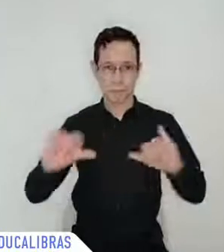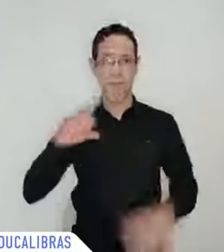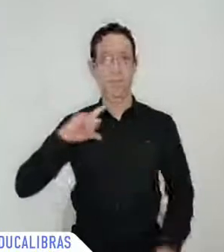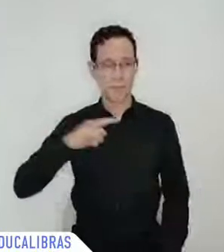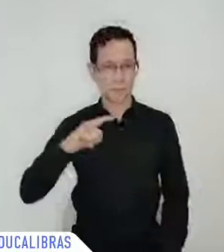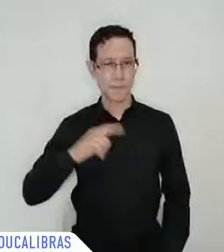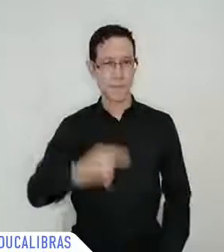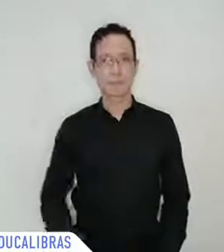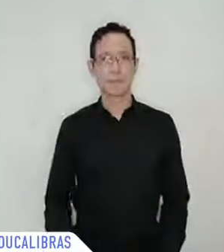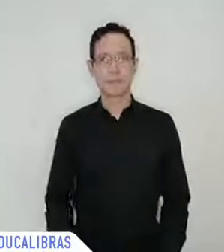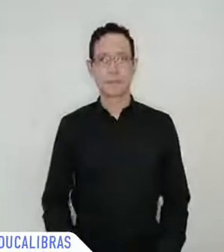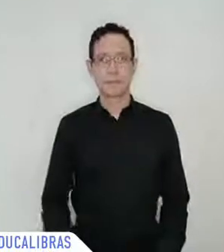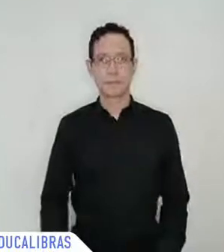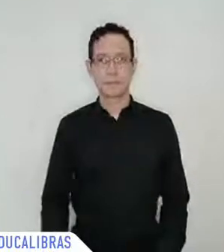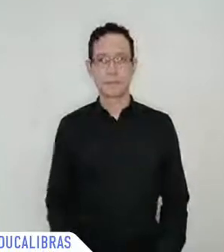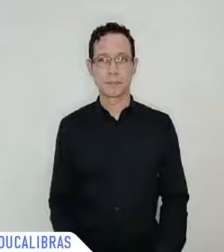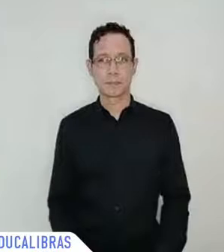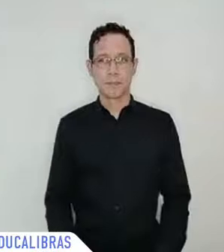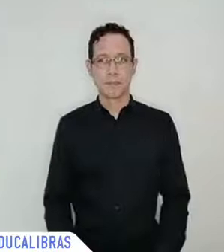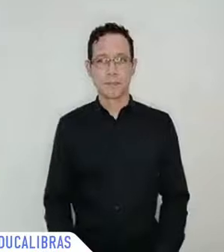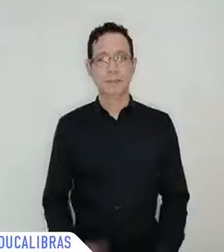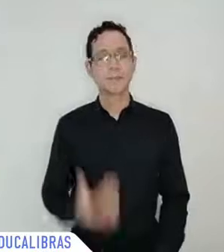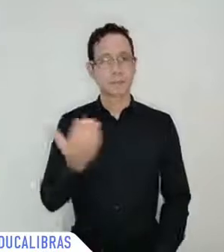closely a news portal that